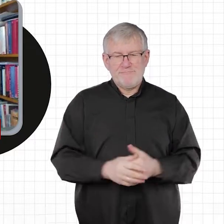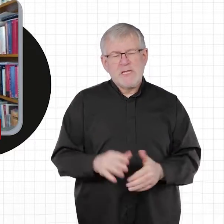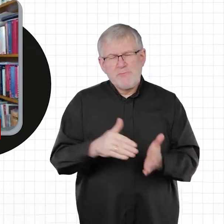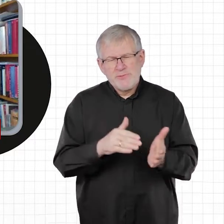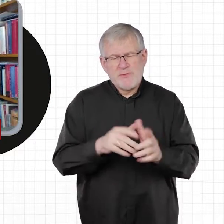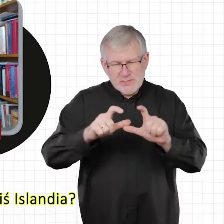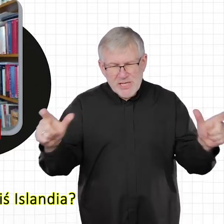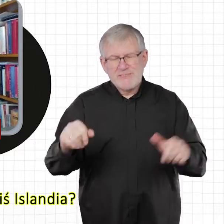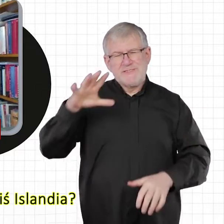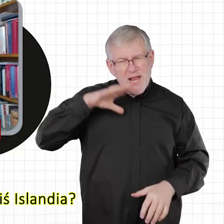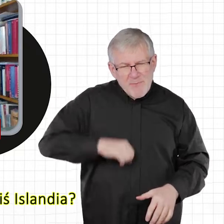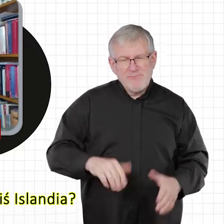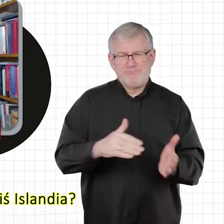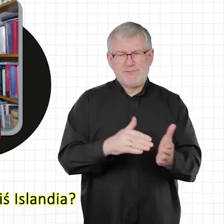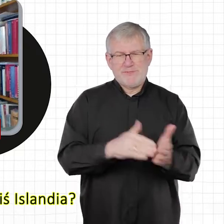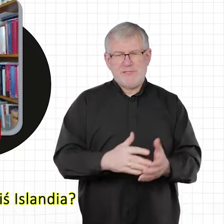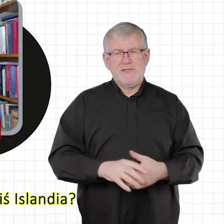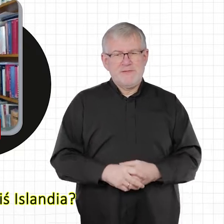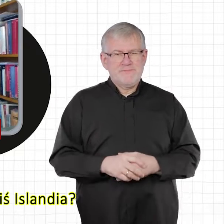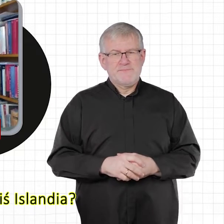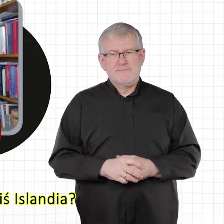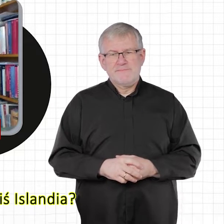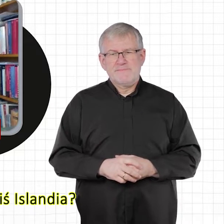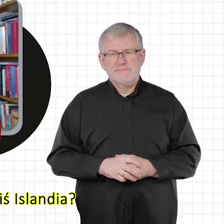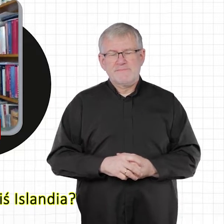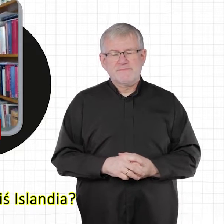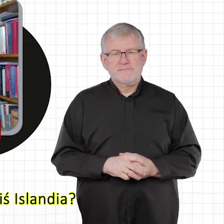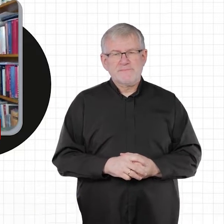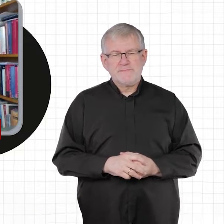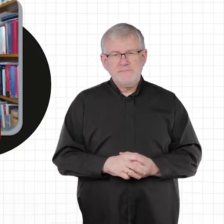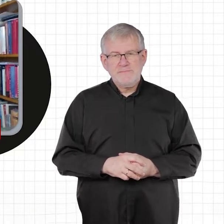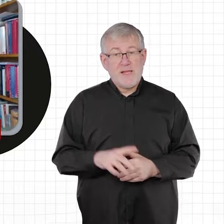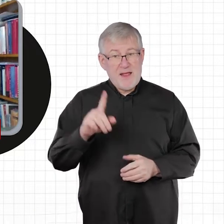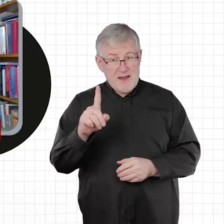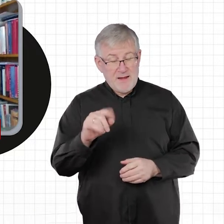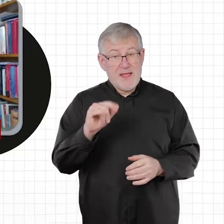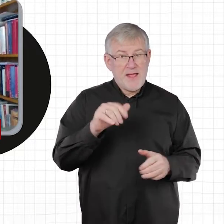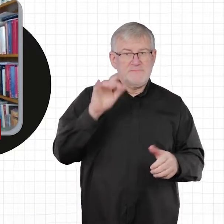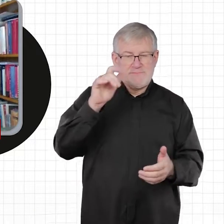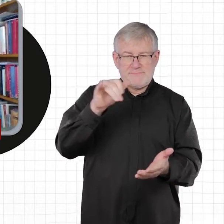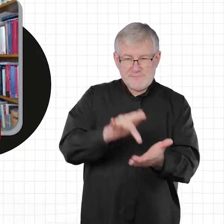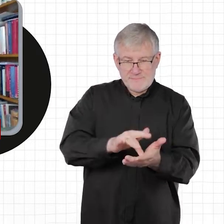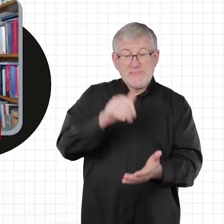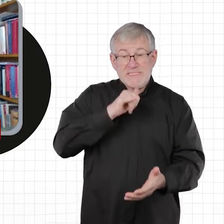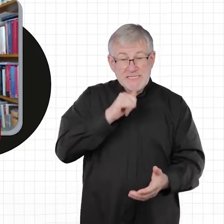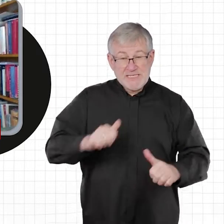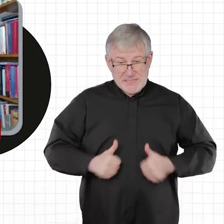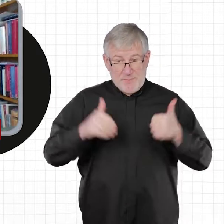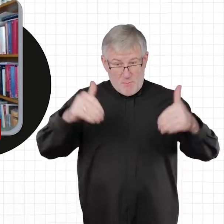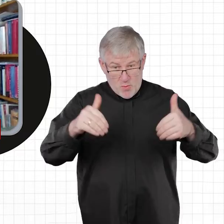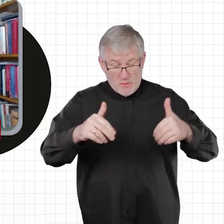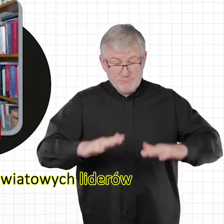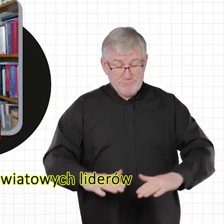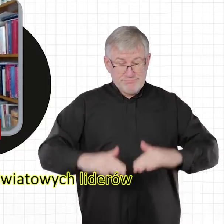to approach and achieve this level? Yeah, maybe Bryndís. Yeah, I can do